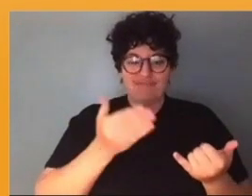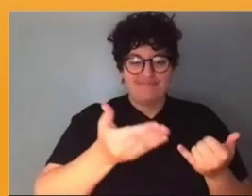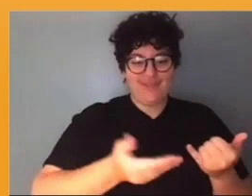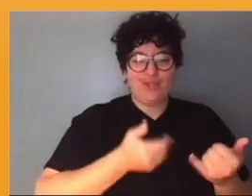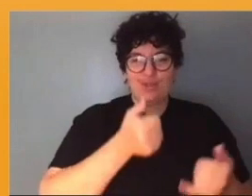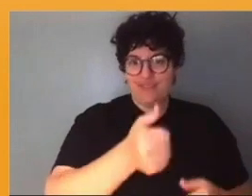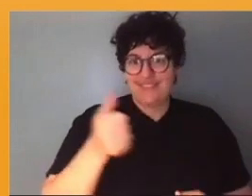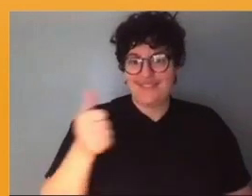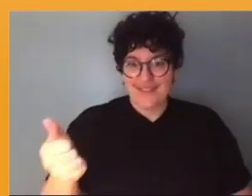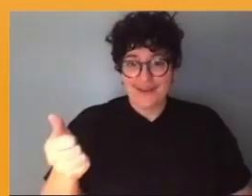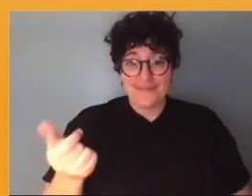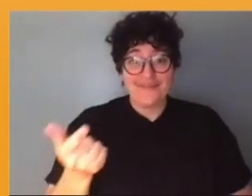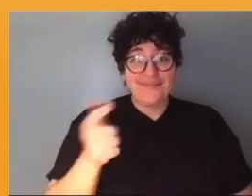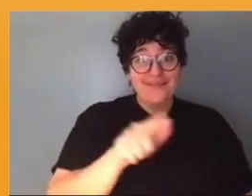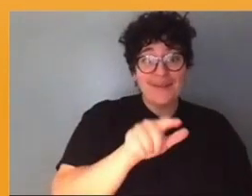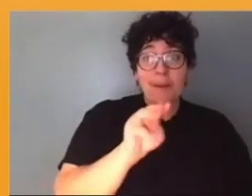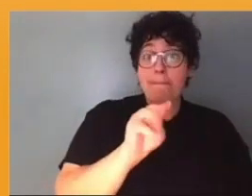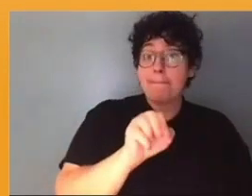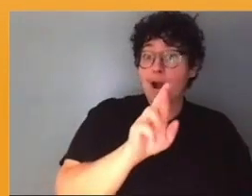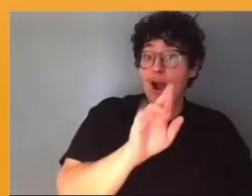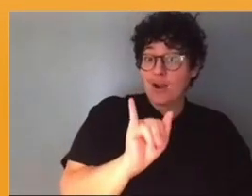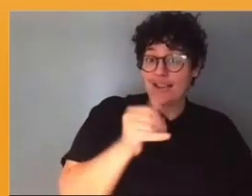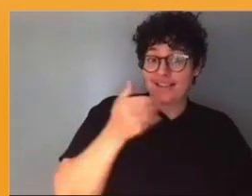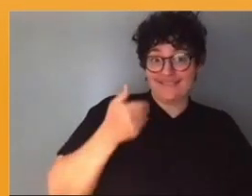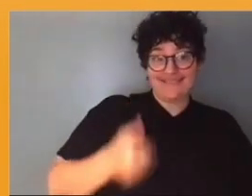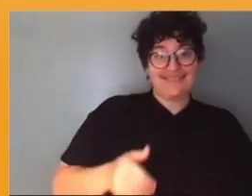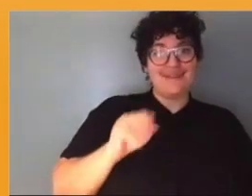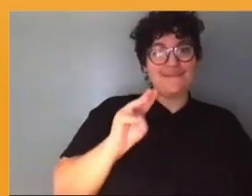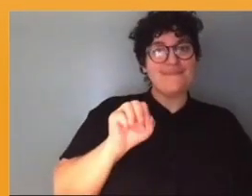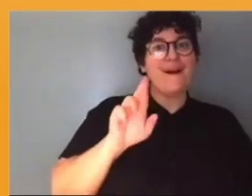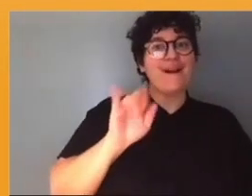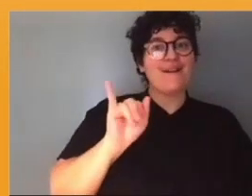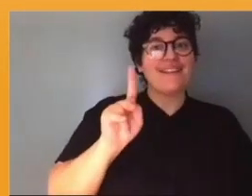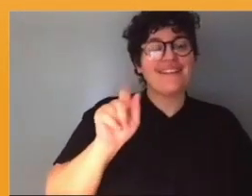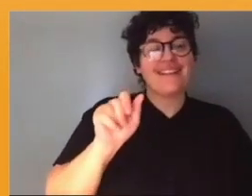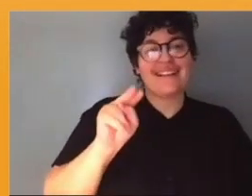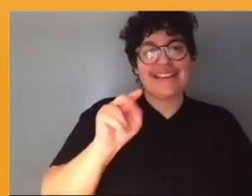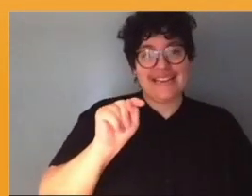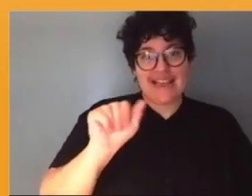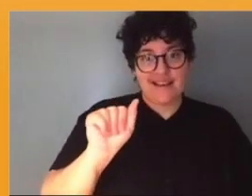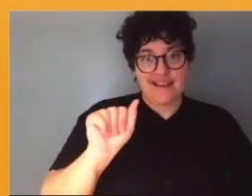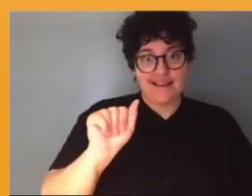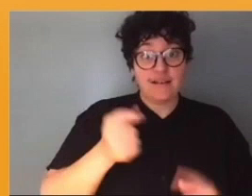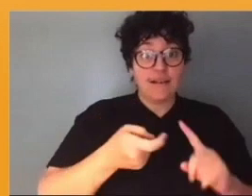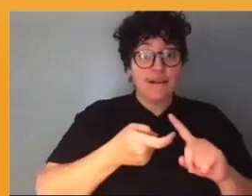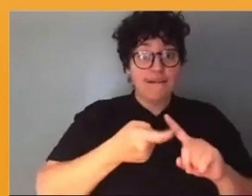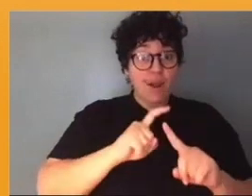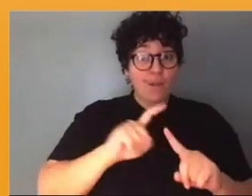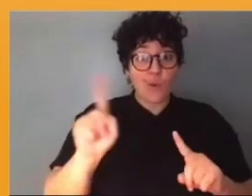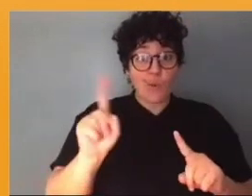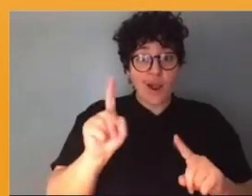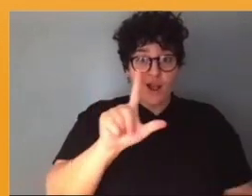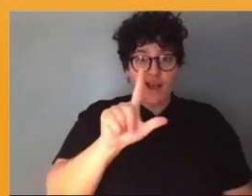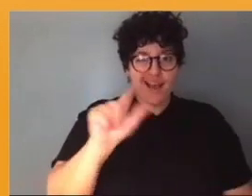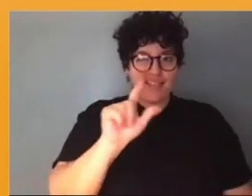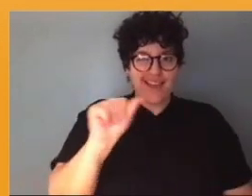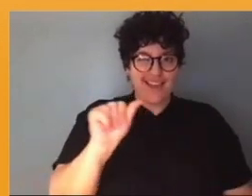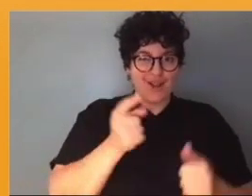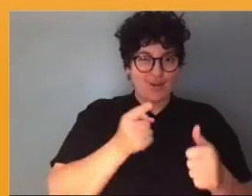Hi, my name is Mari Kaneta, and I'm originally from Los Angeles. I moved to